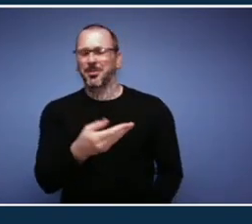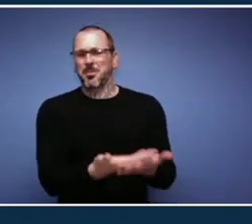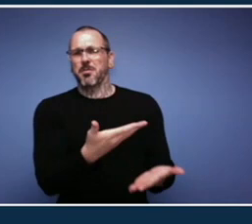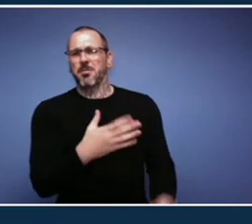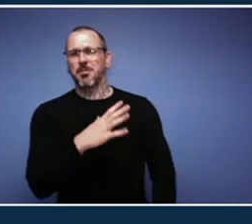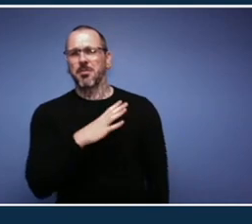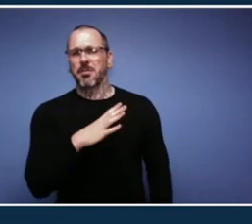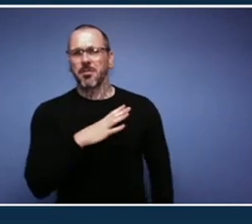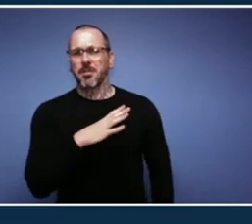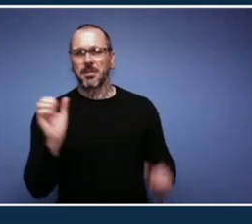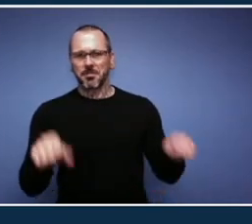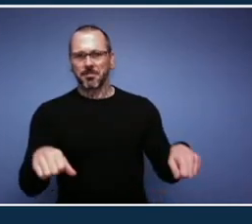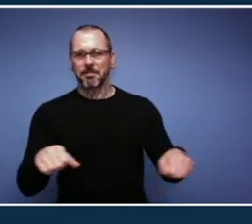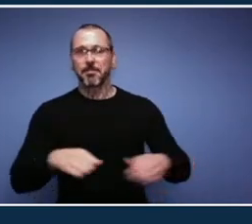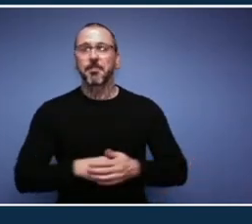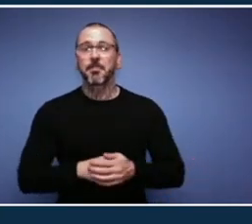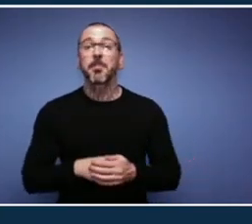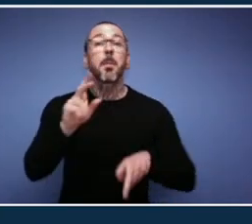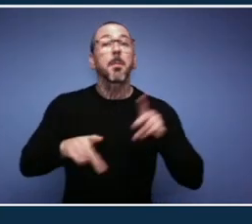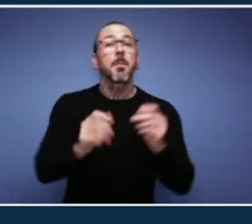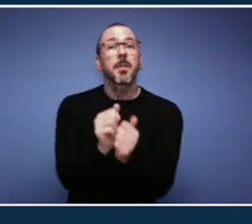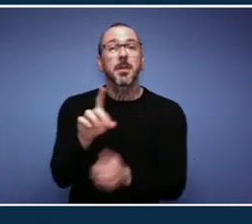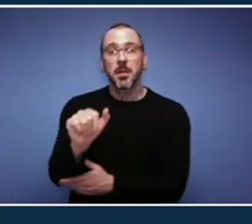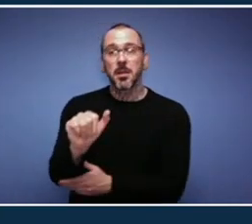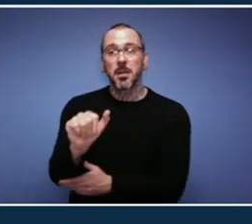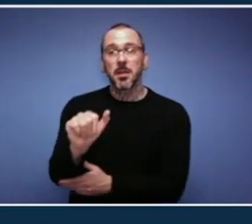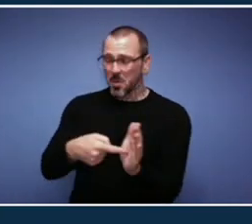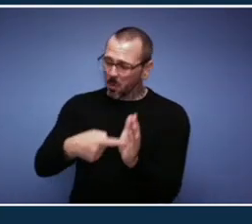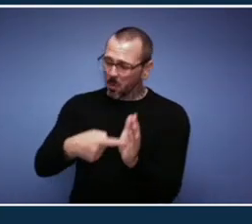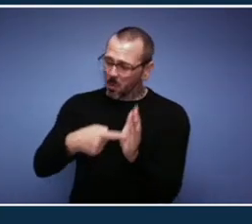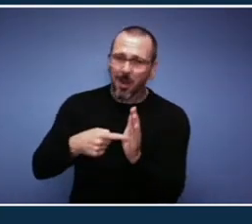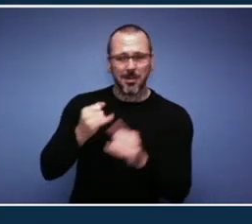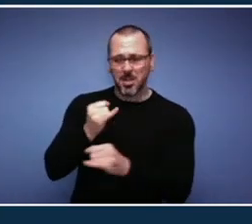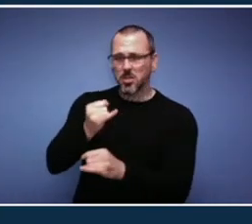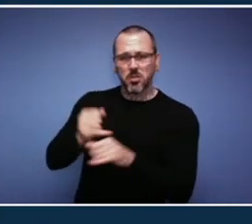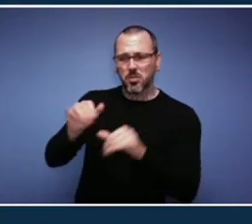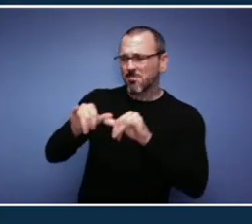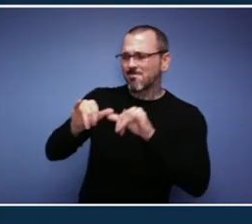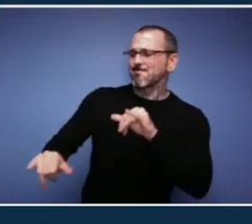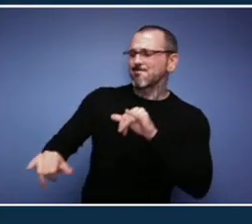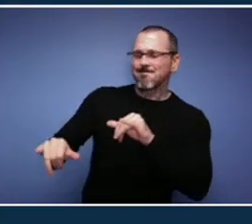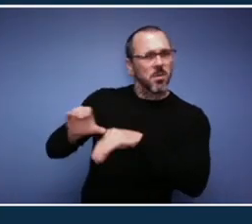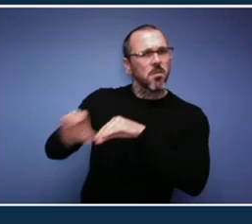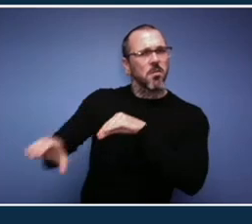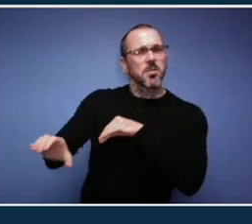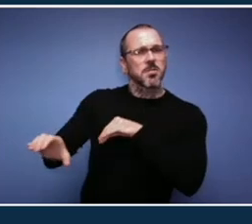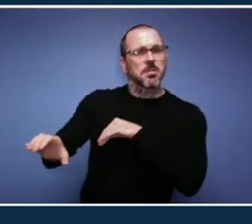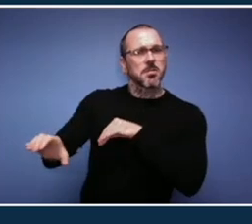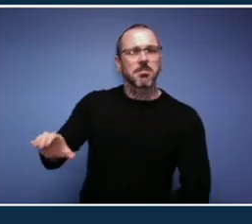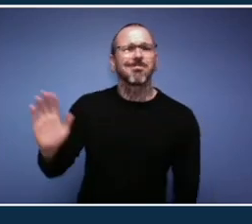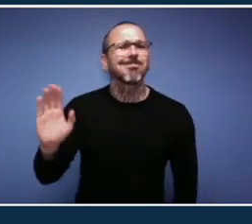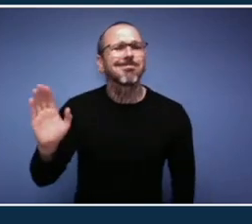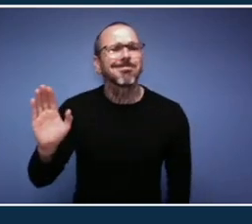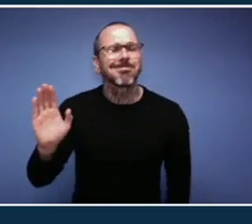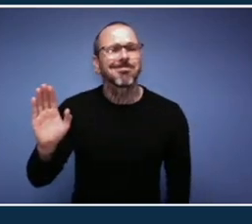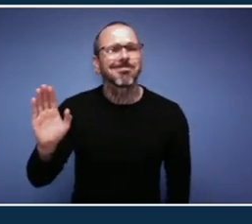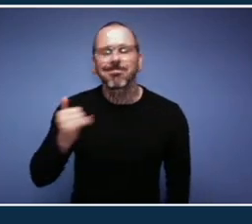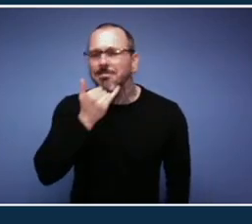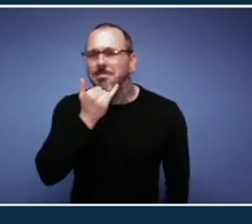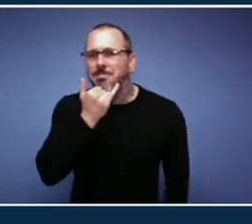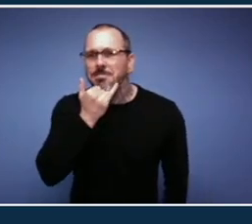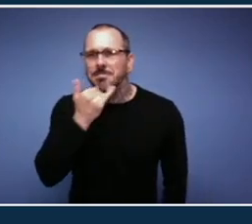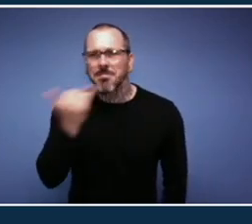live in institutions isn't based on need. So we have to ask